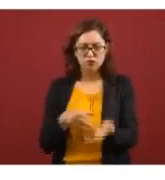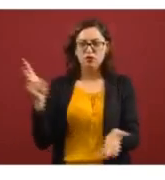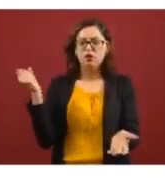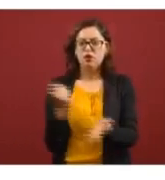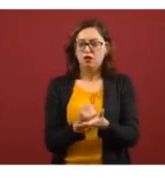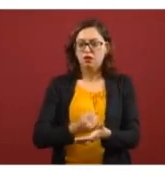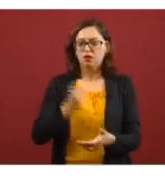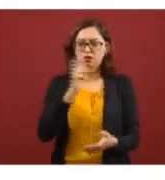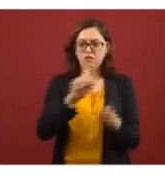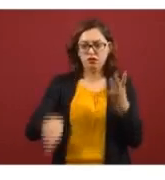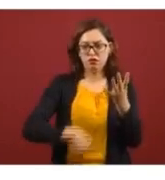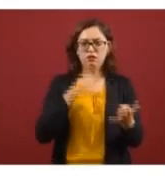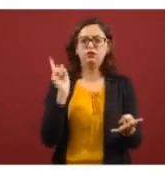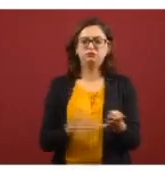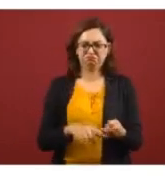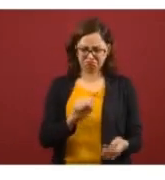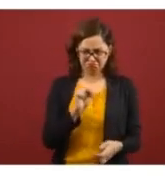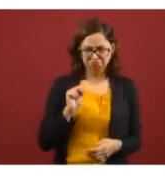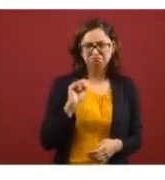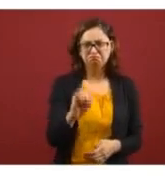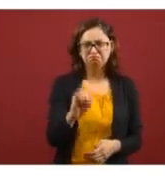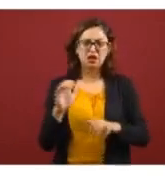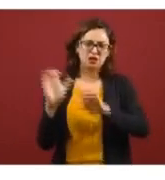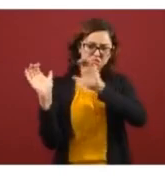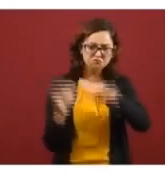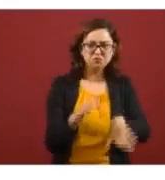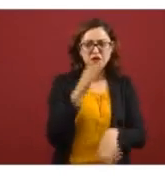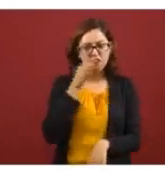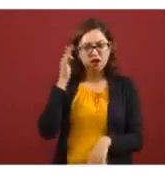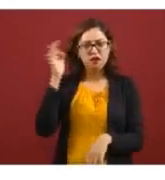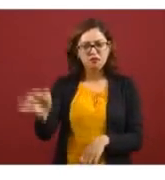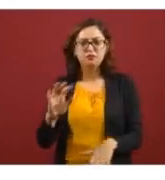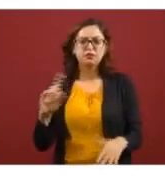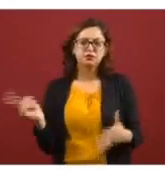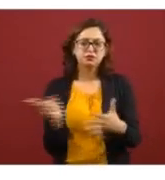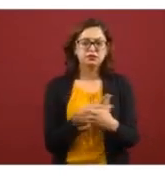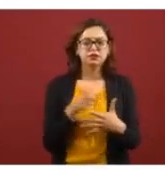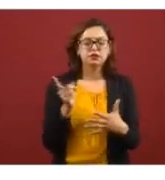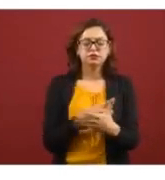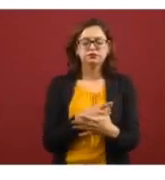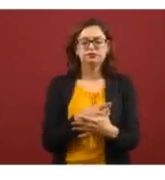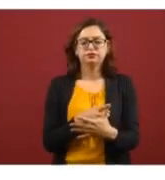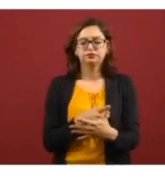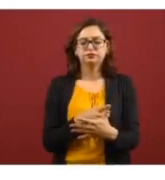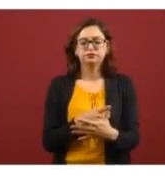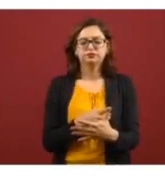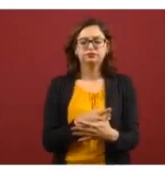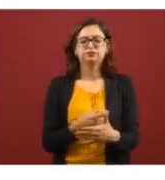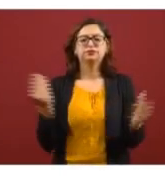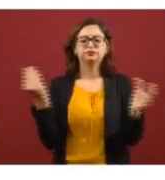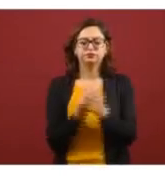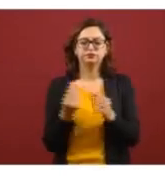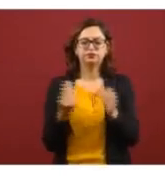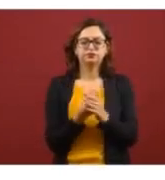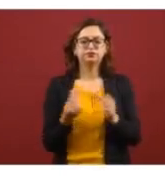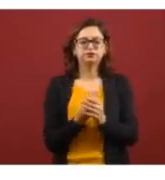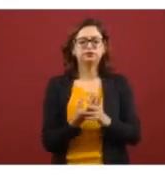application. So where's this? This is on number, oh gosh, I can't tell what time it is on